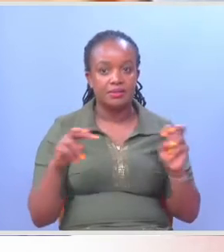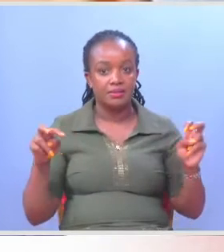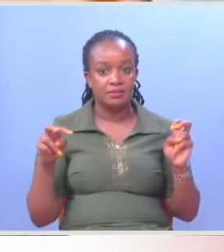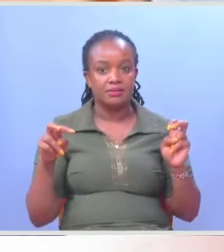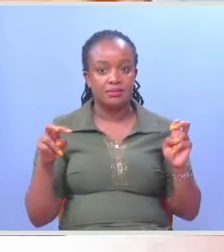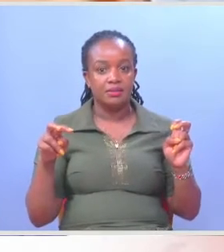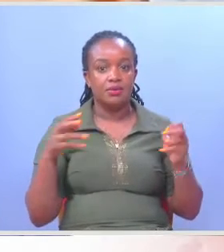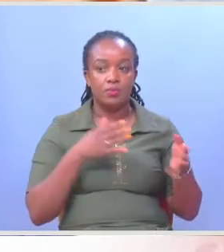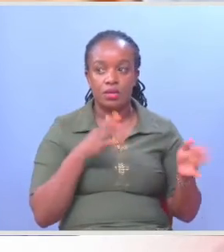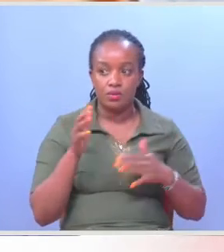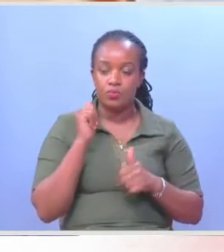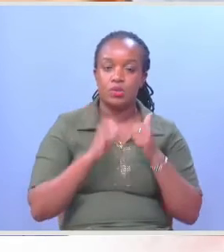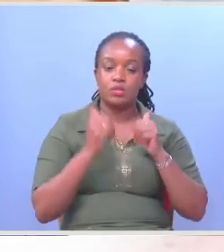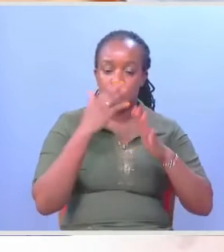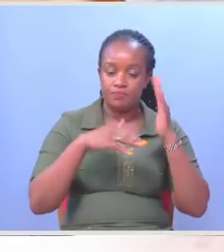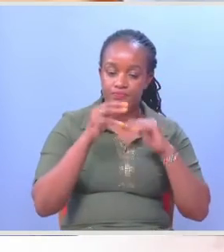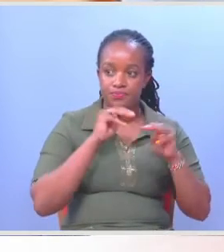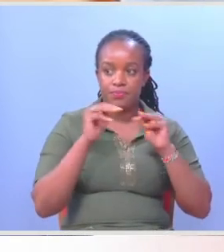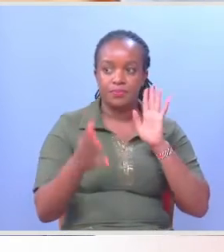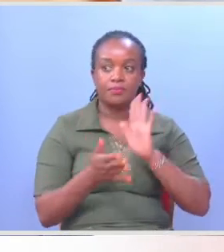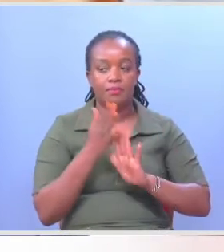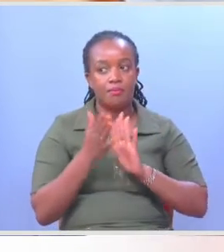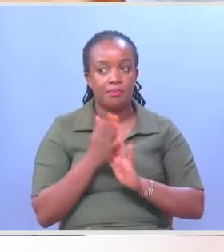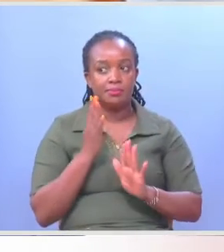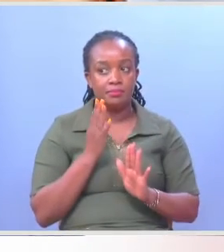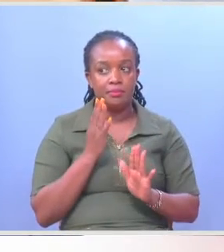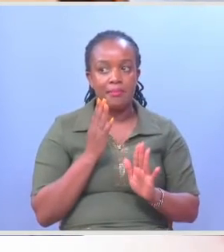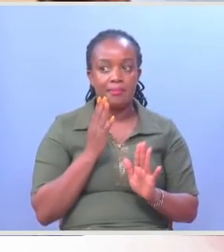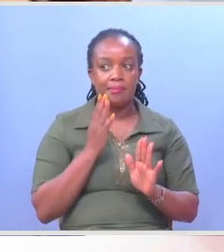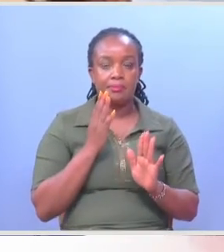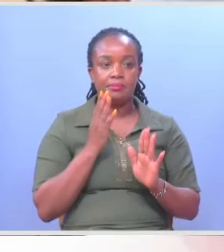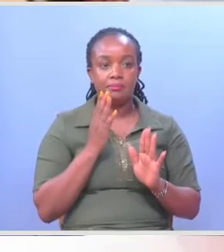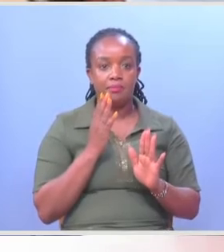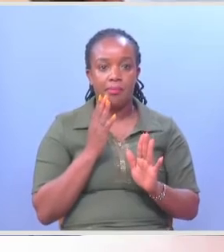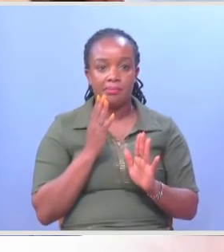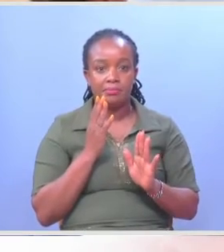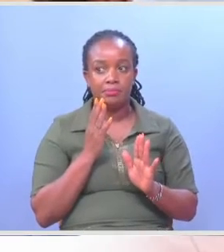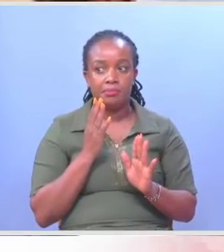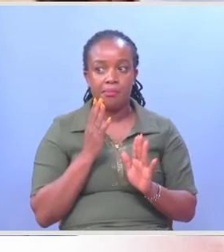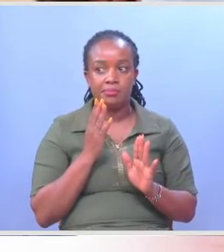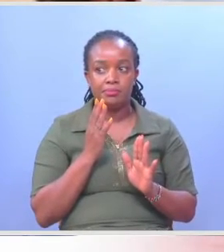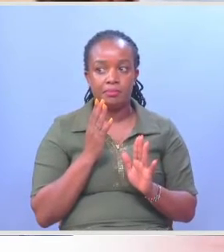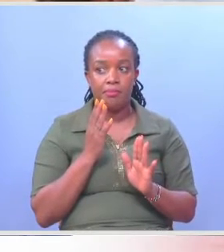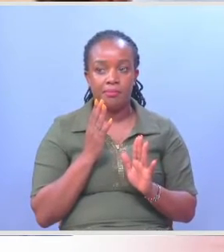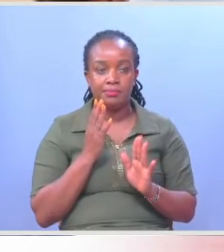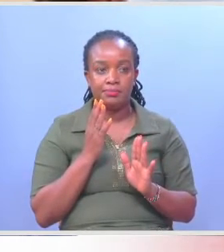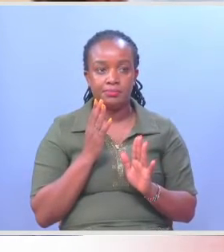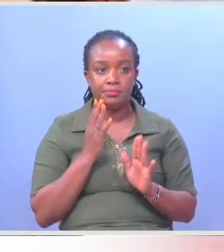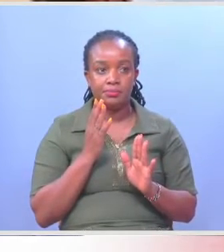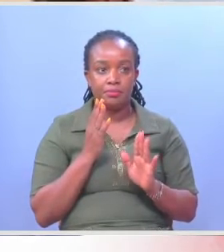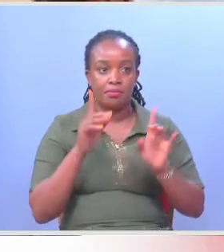which the university is managing these funds, because all the other universities have been able to pay the lecturers, to pay the doctors, and even to